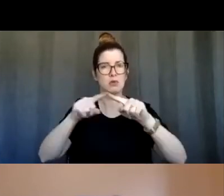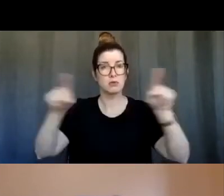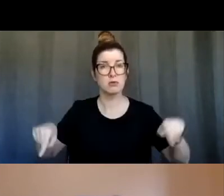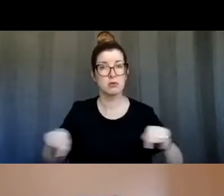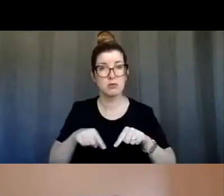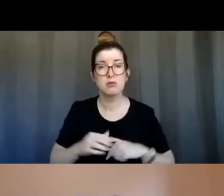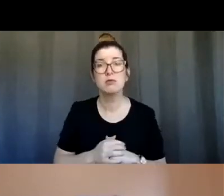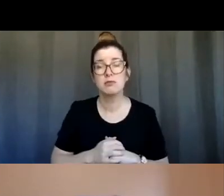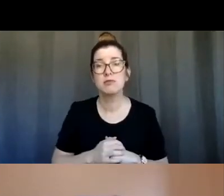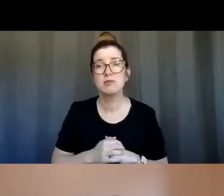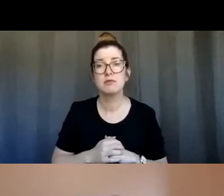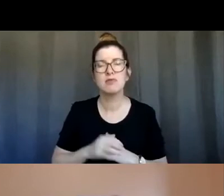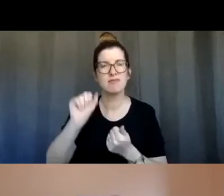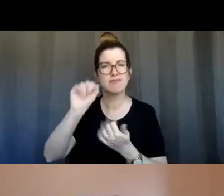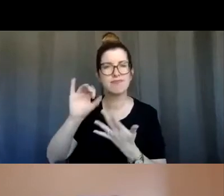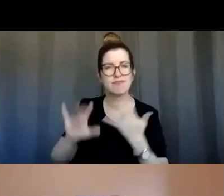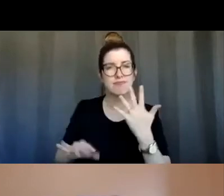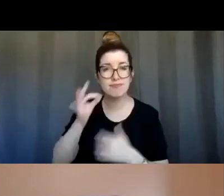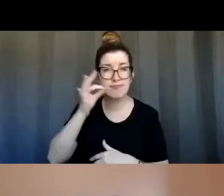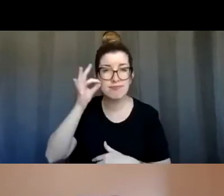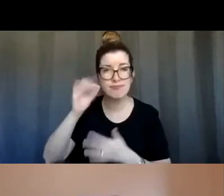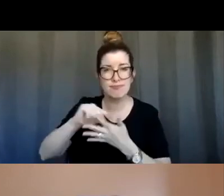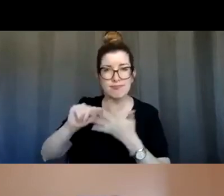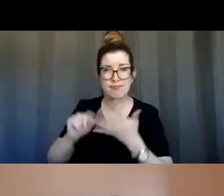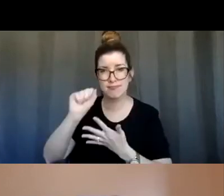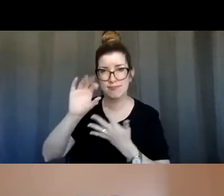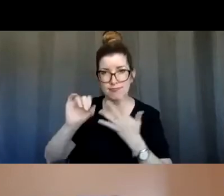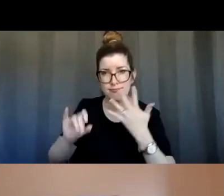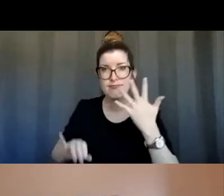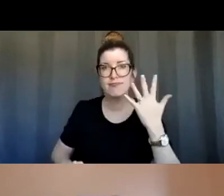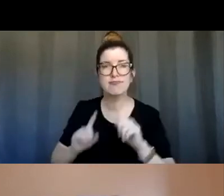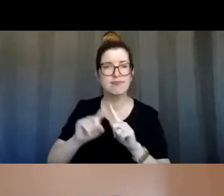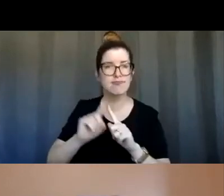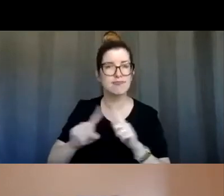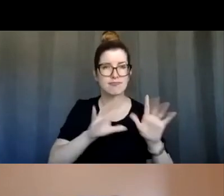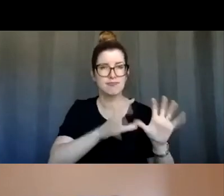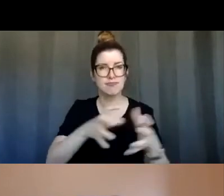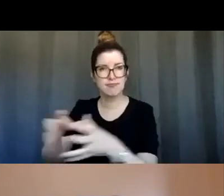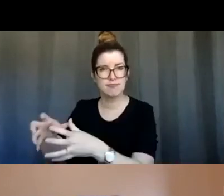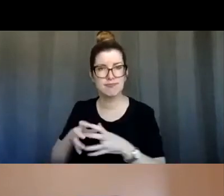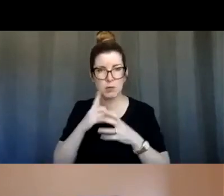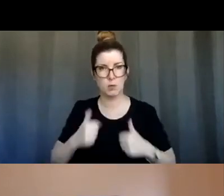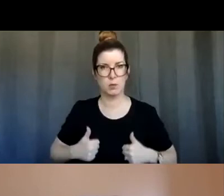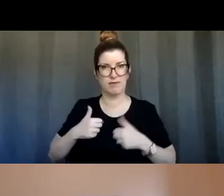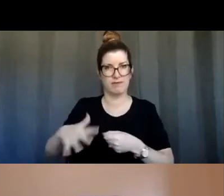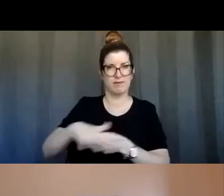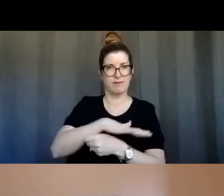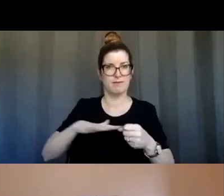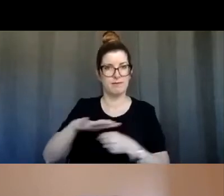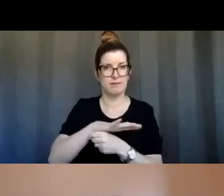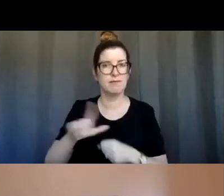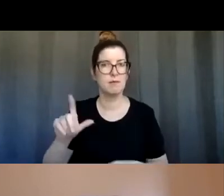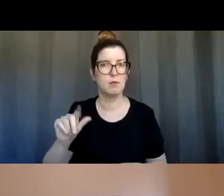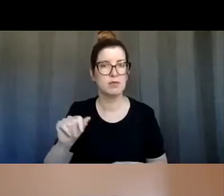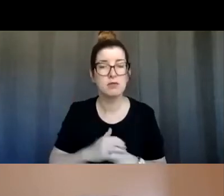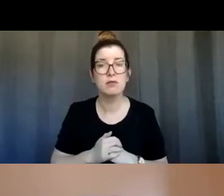The Tunica Biloxi, the Atakapa, the Cherokee, Cado, Opelousas, Cushata, and Natchez. By